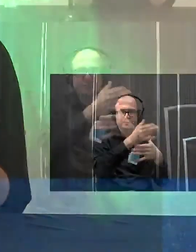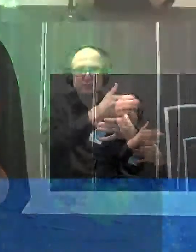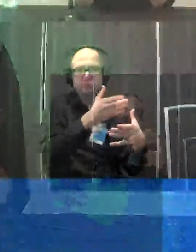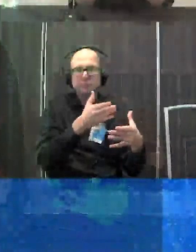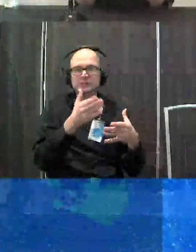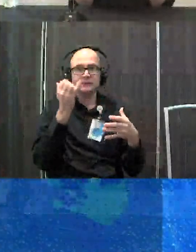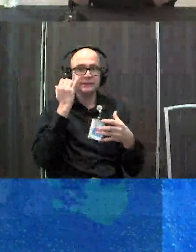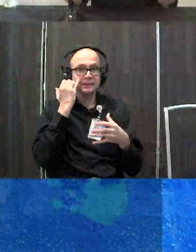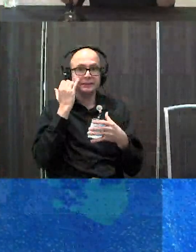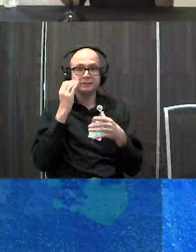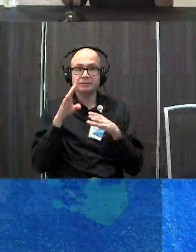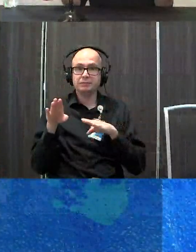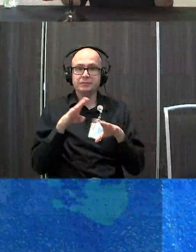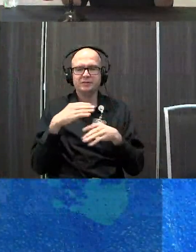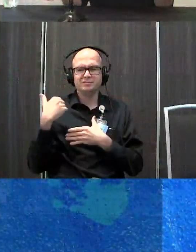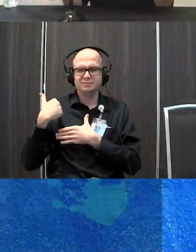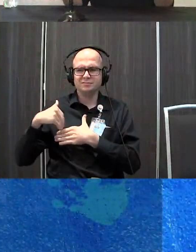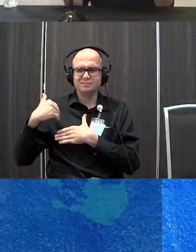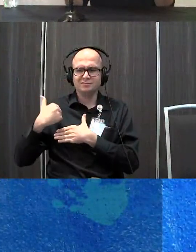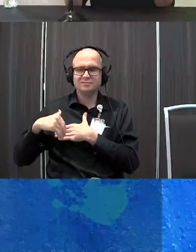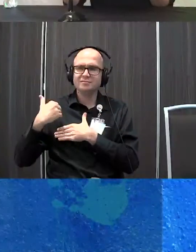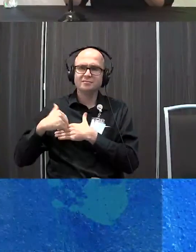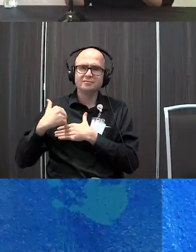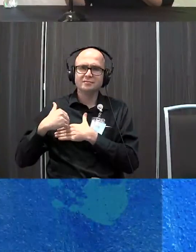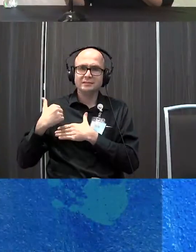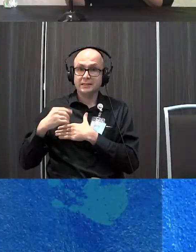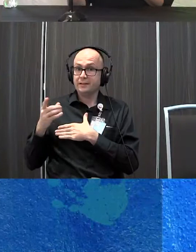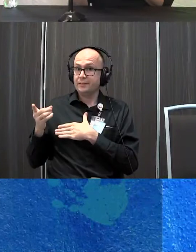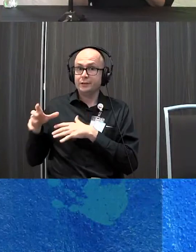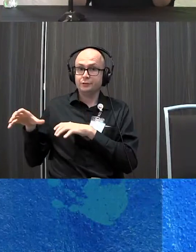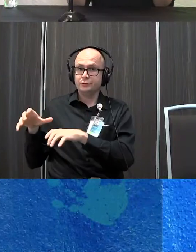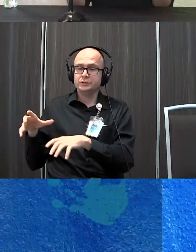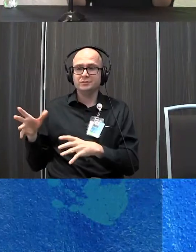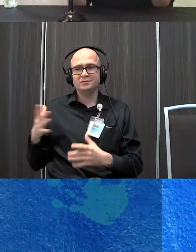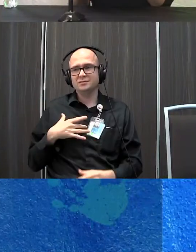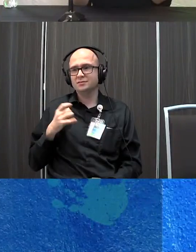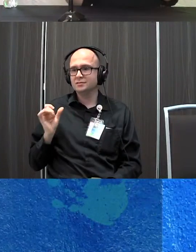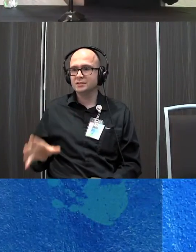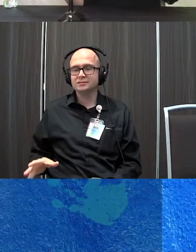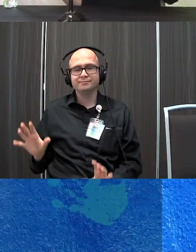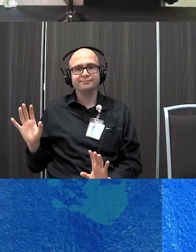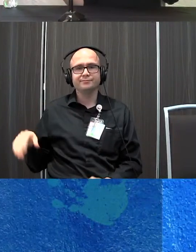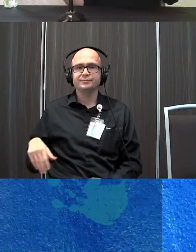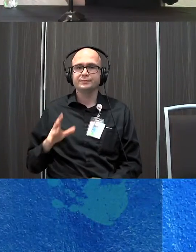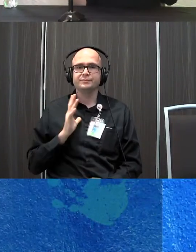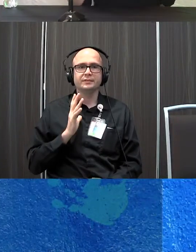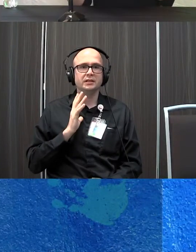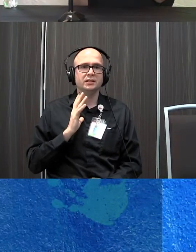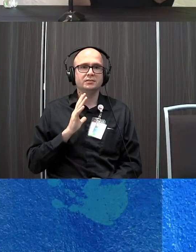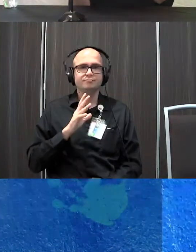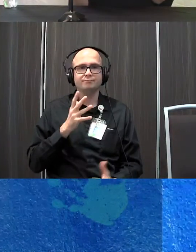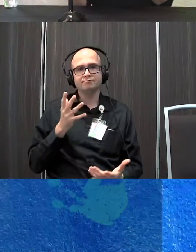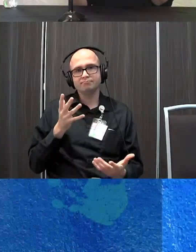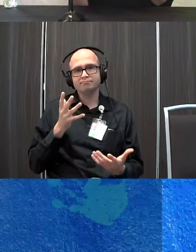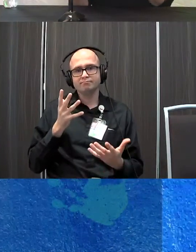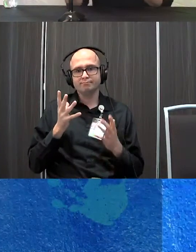is the behavior just kind of annoying? Is it something that they're doing that we don't really like, but it's okay, we can kind of learn